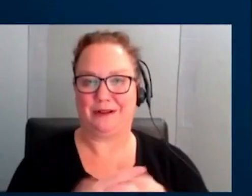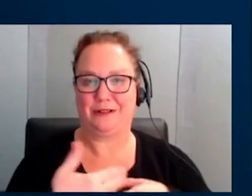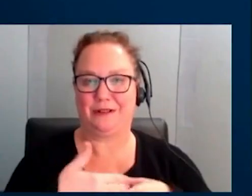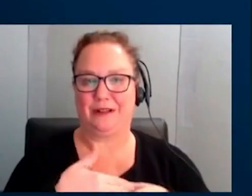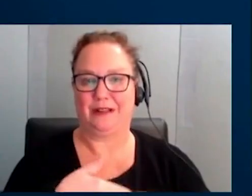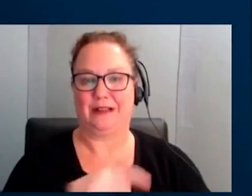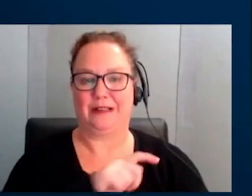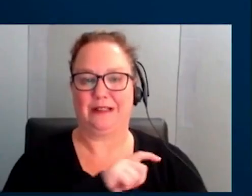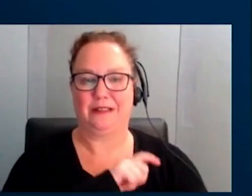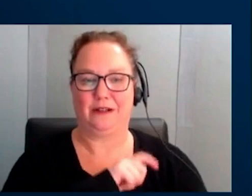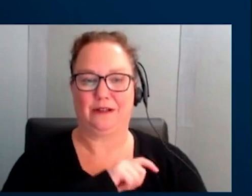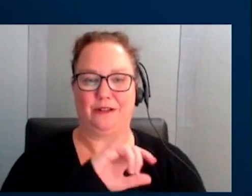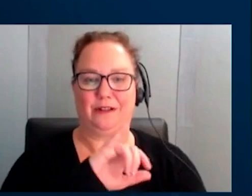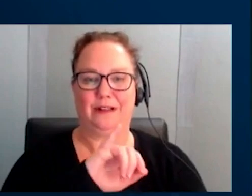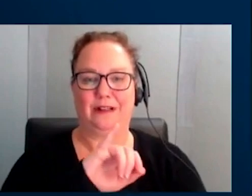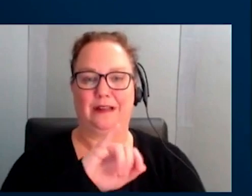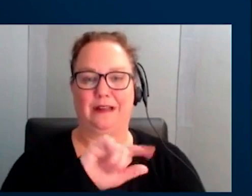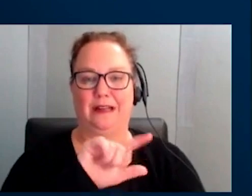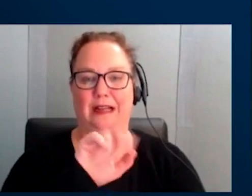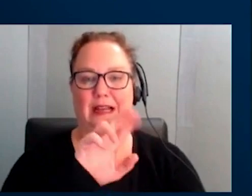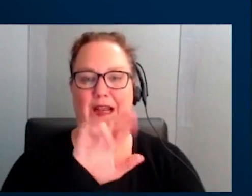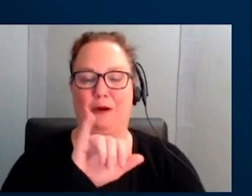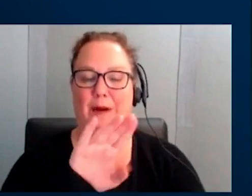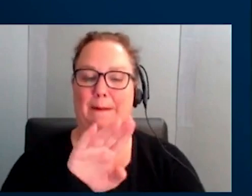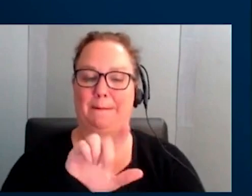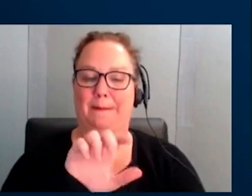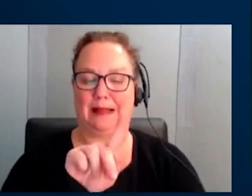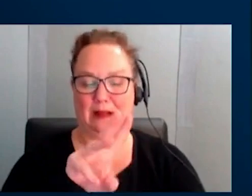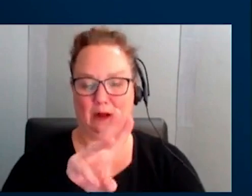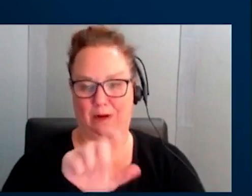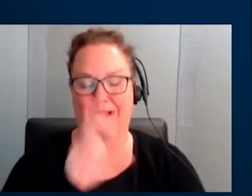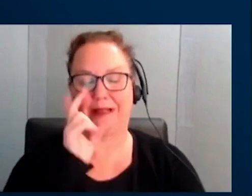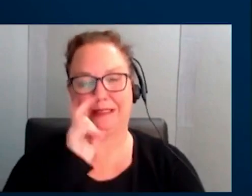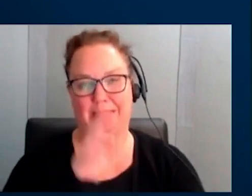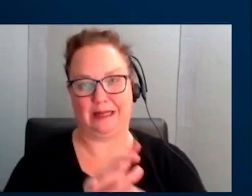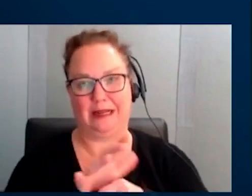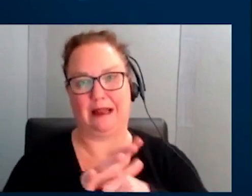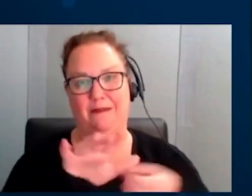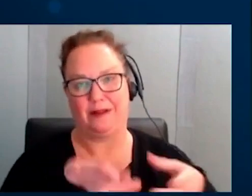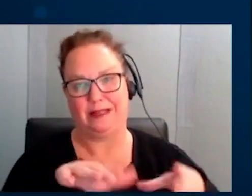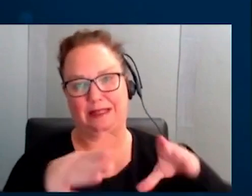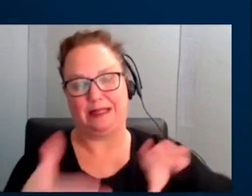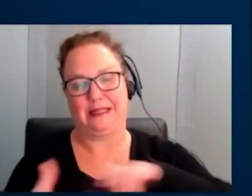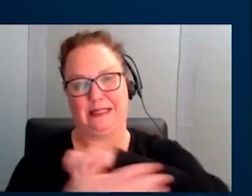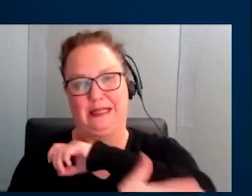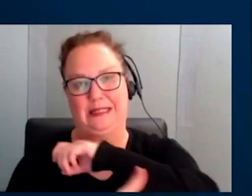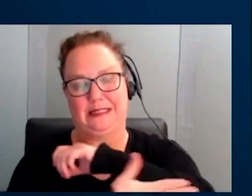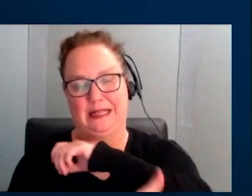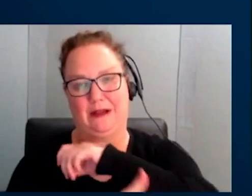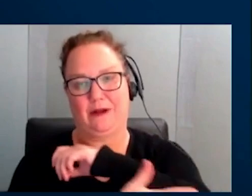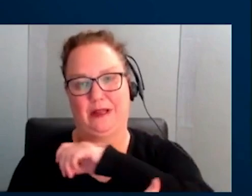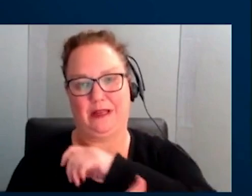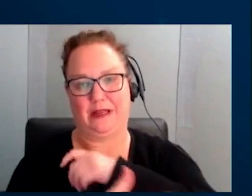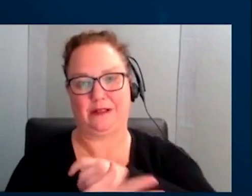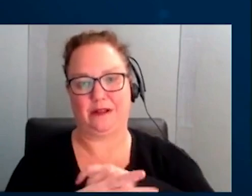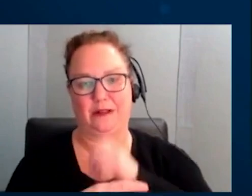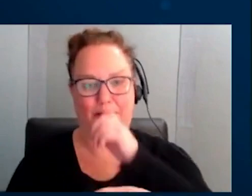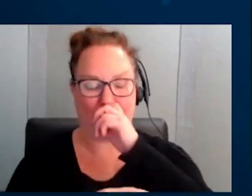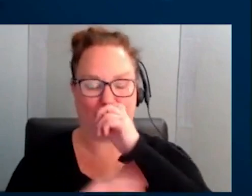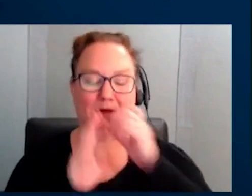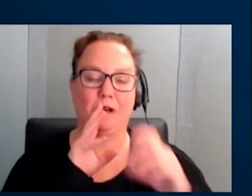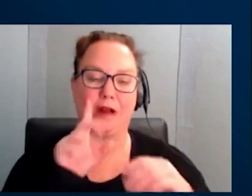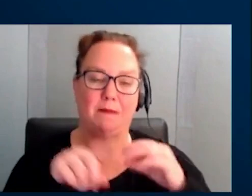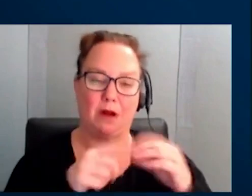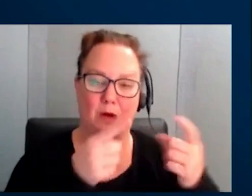Blackwell with the Clay County Sheriff's Office, who has seen enough opioid deaths in his county, that is for sure. And he's going to help shed some light on what they're doing and what